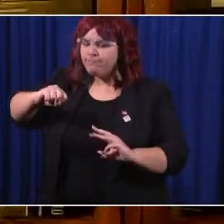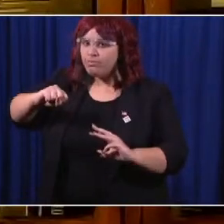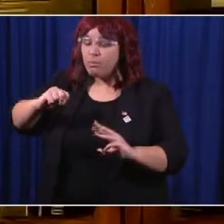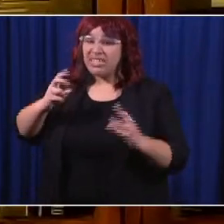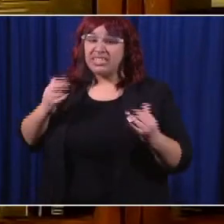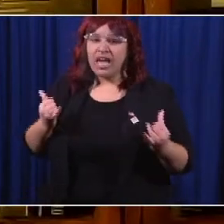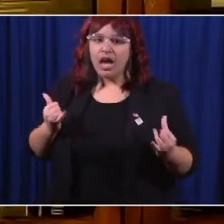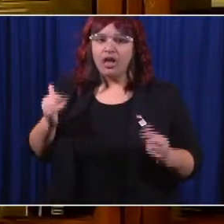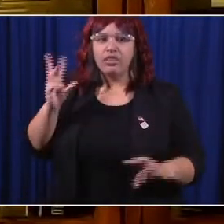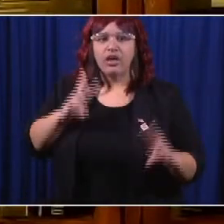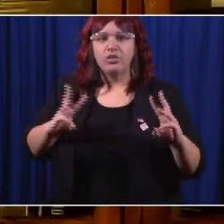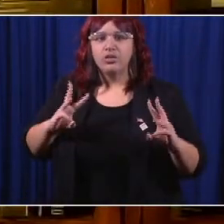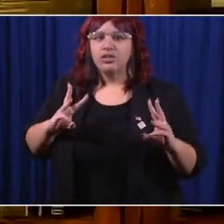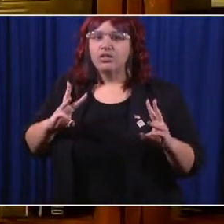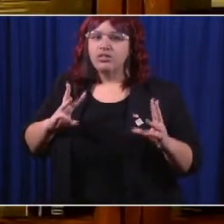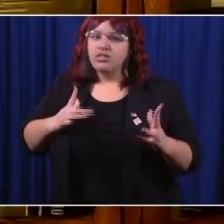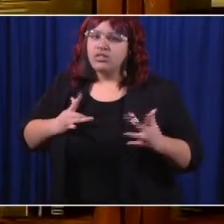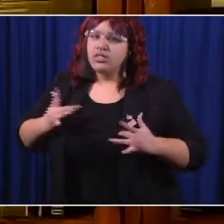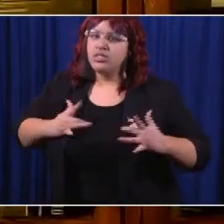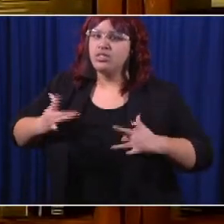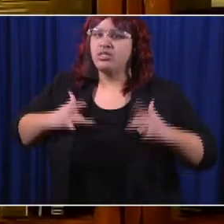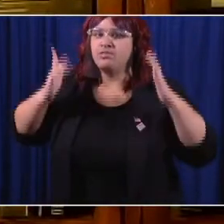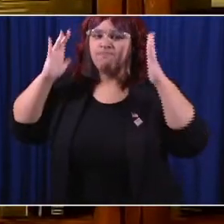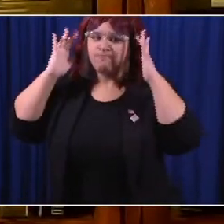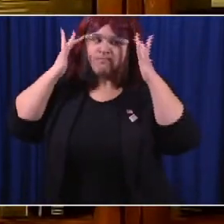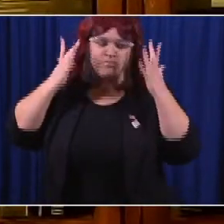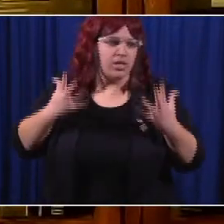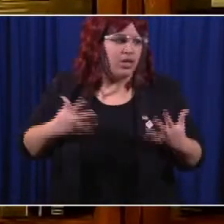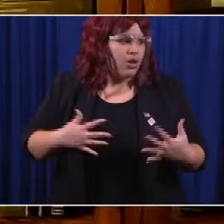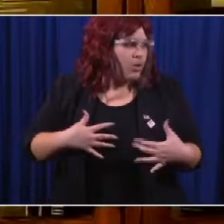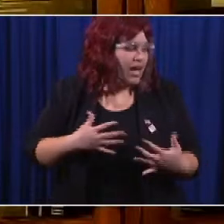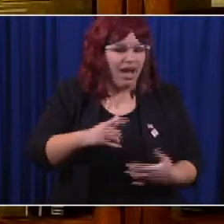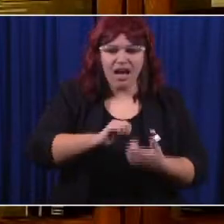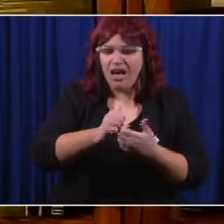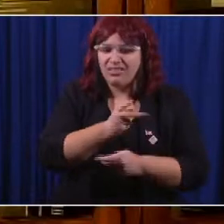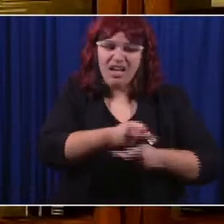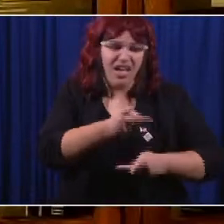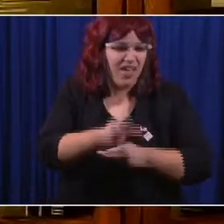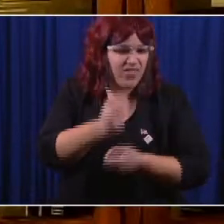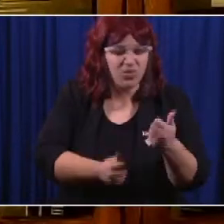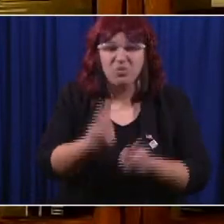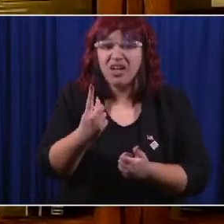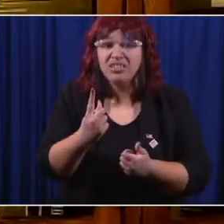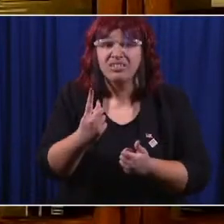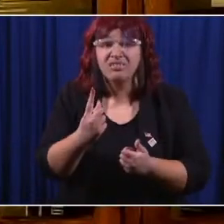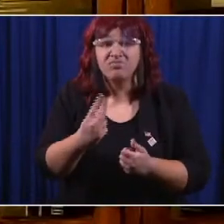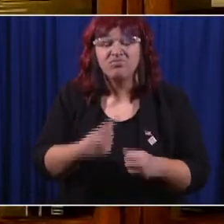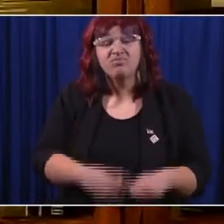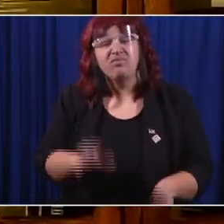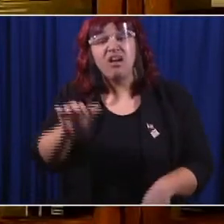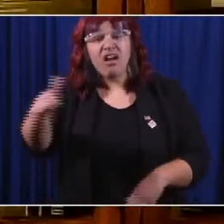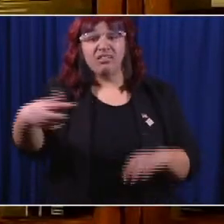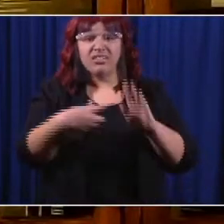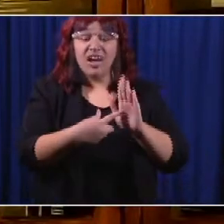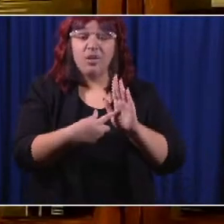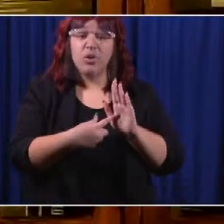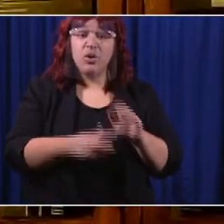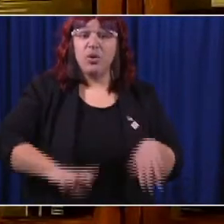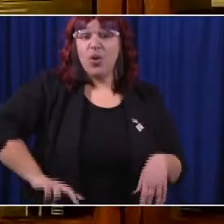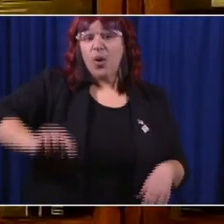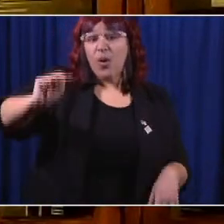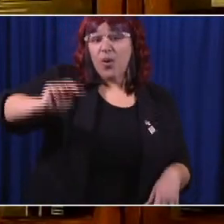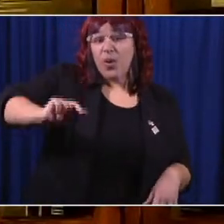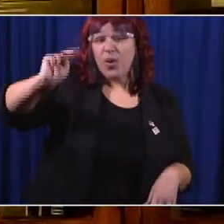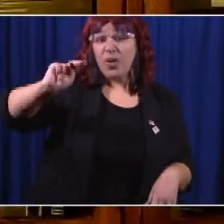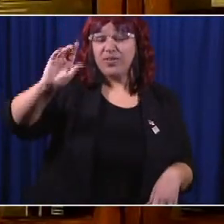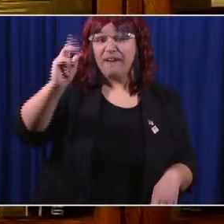of weeks ago. The level of anxiety and concern. In fact, we had one hospital in the northern part of the state that had to call in a refrigeration